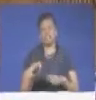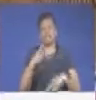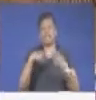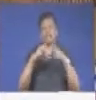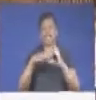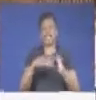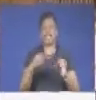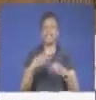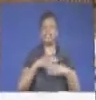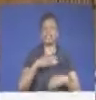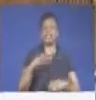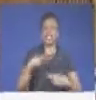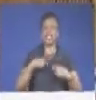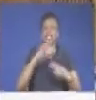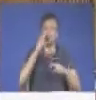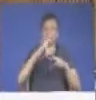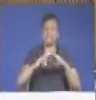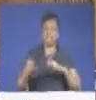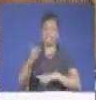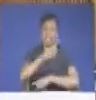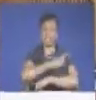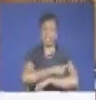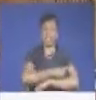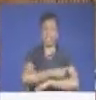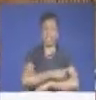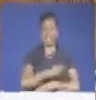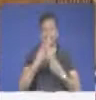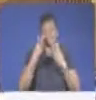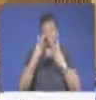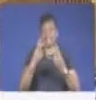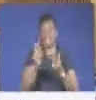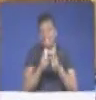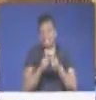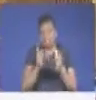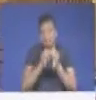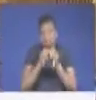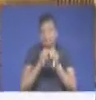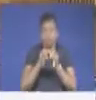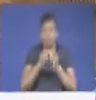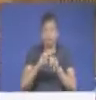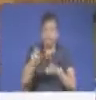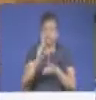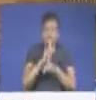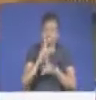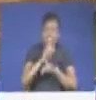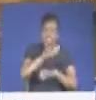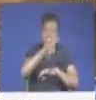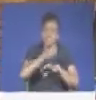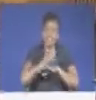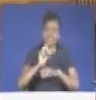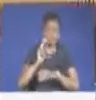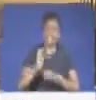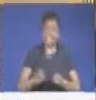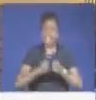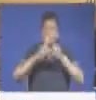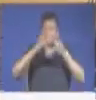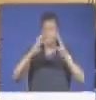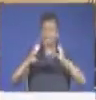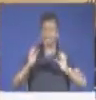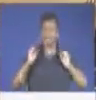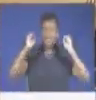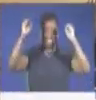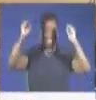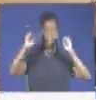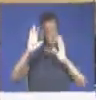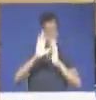what it looks like in a little more professional setup. There's a lot of talent in the Bahamas, a lot of athletic talent in the